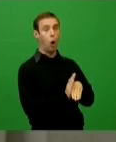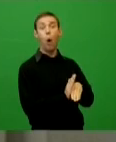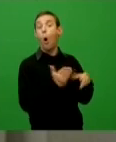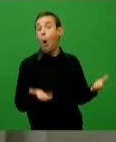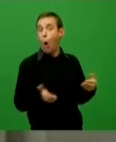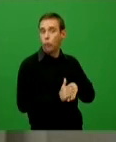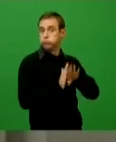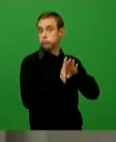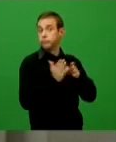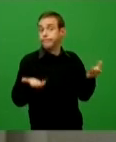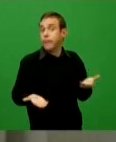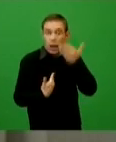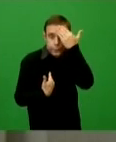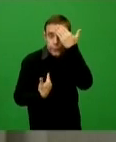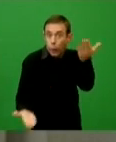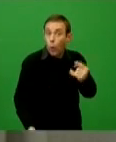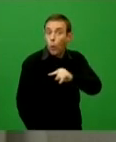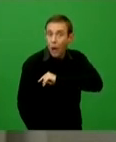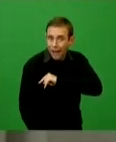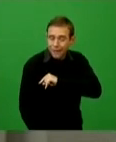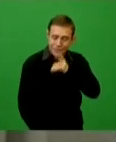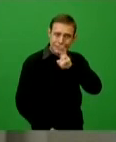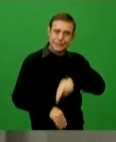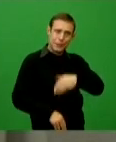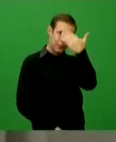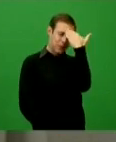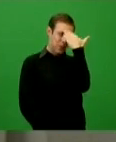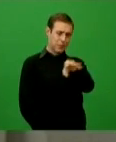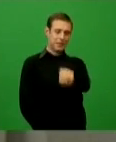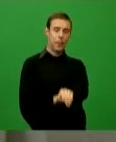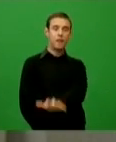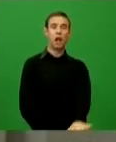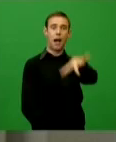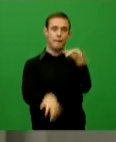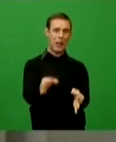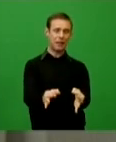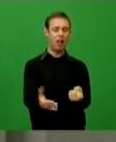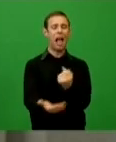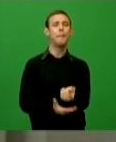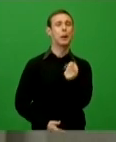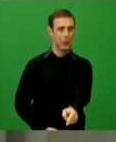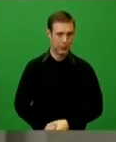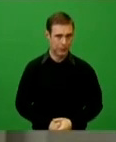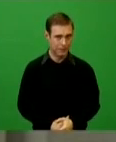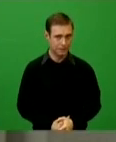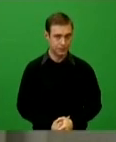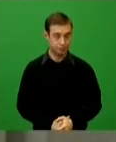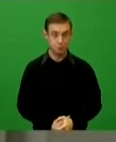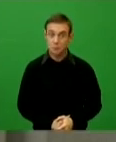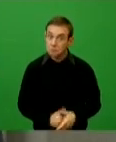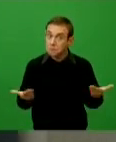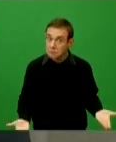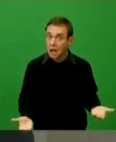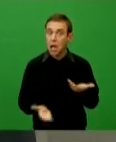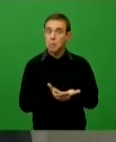developments until a greater degree of certainty and confidence is restored. The possibility